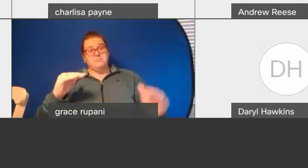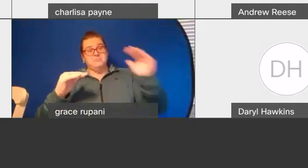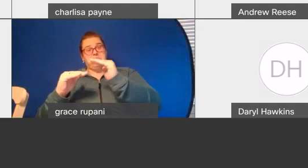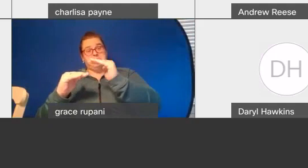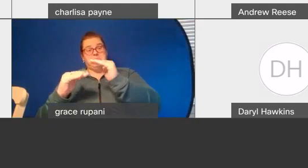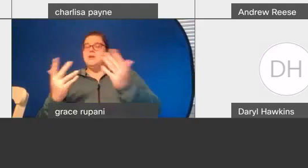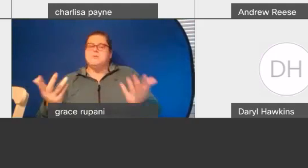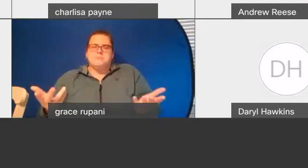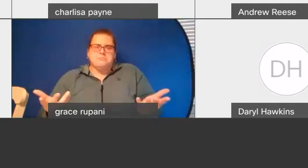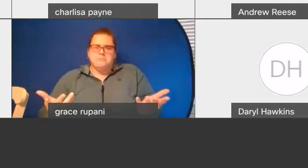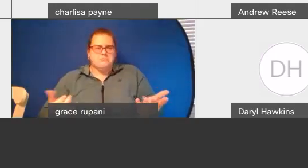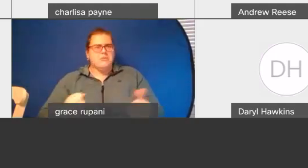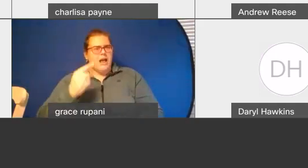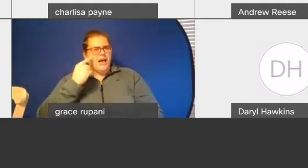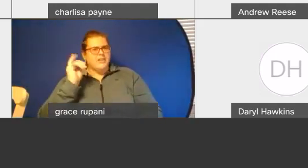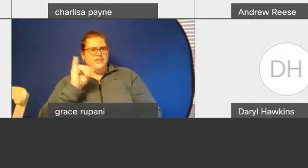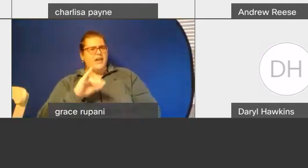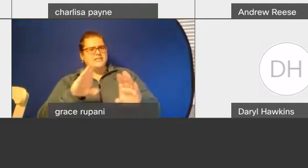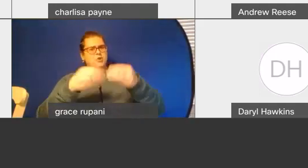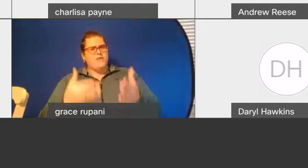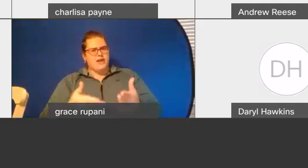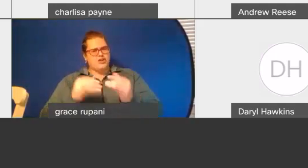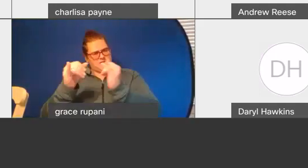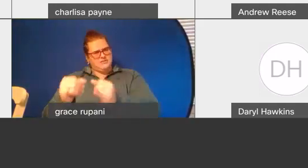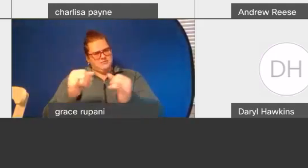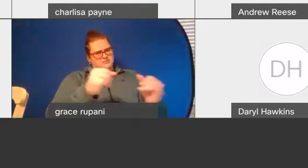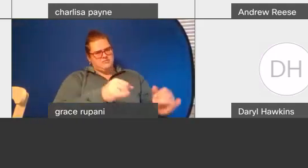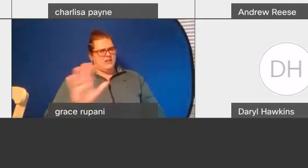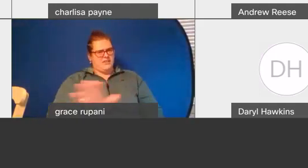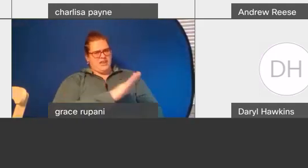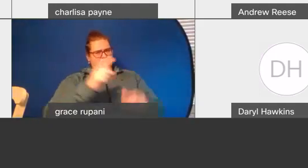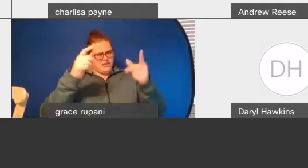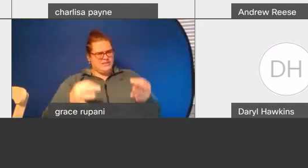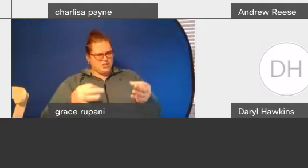I think that's a decision they can make. Those, you know, and